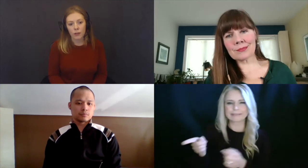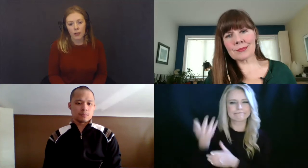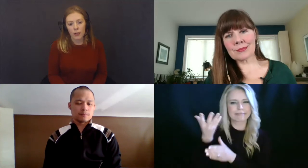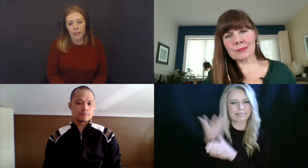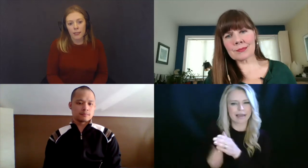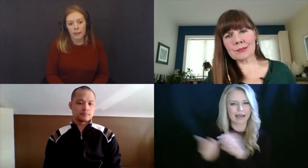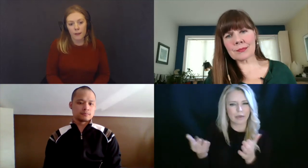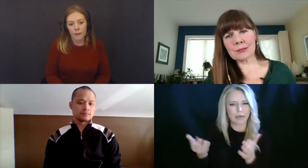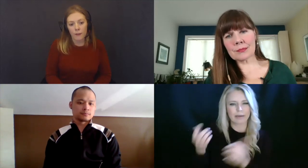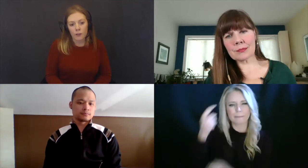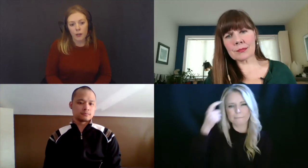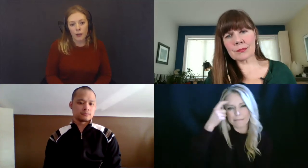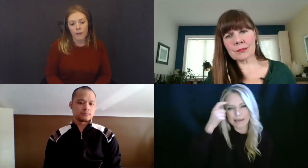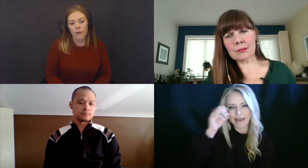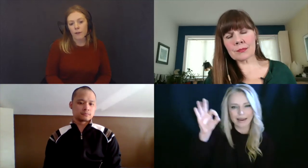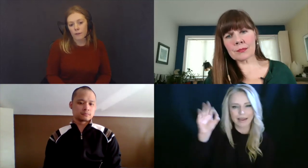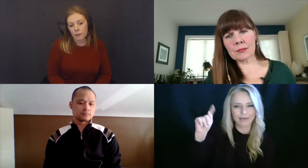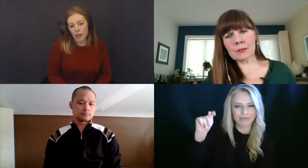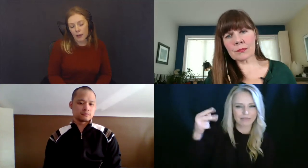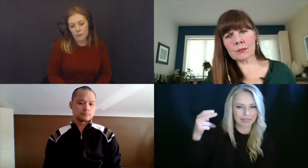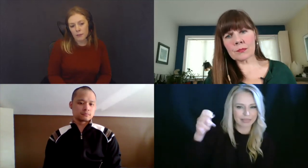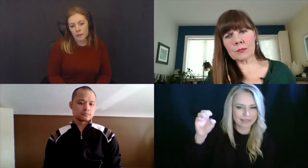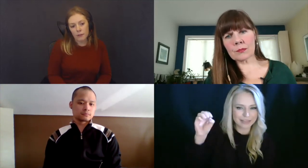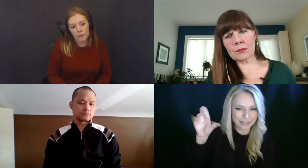so there's if